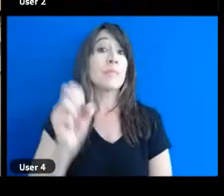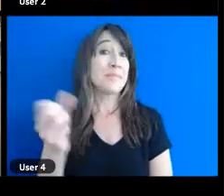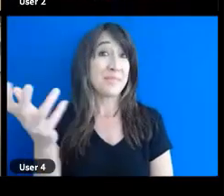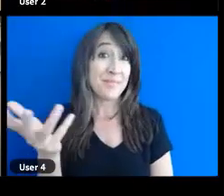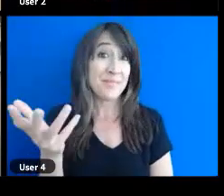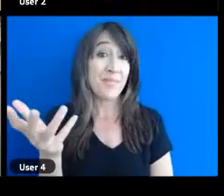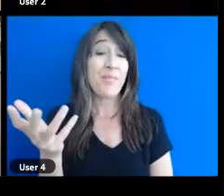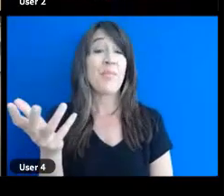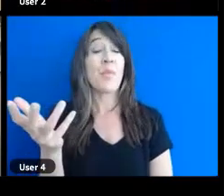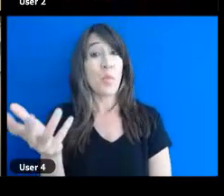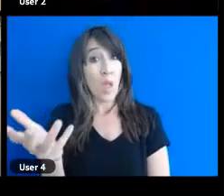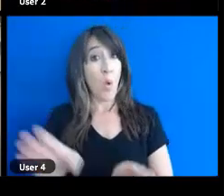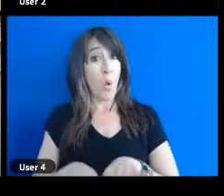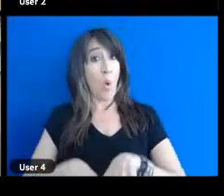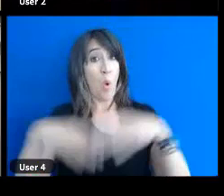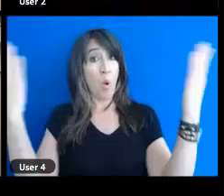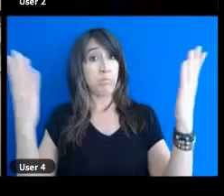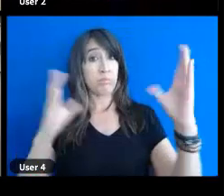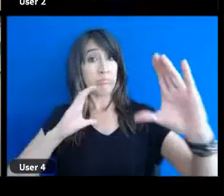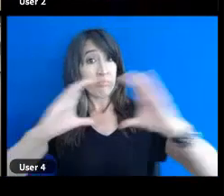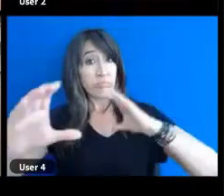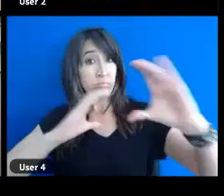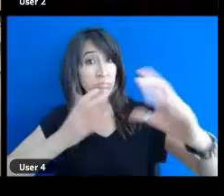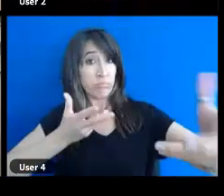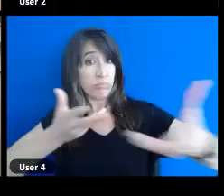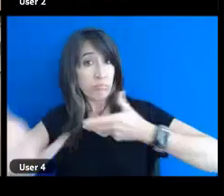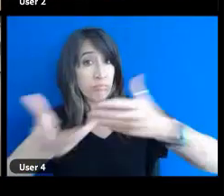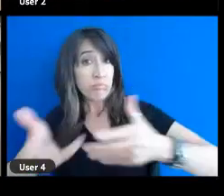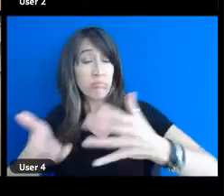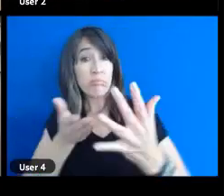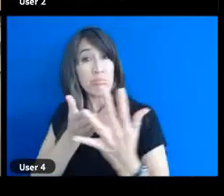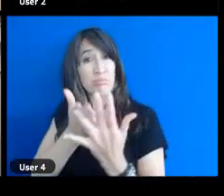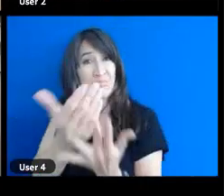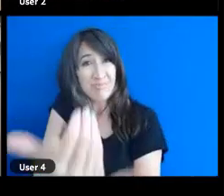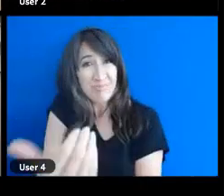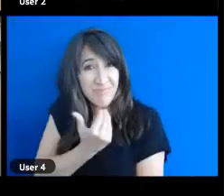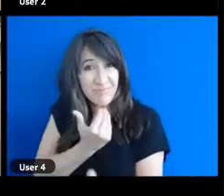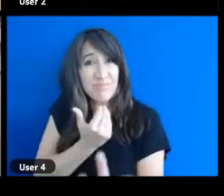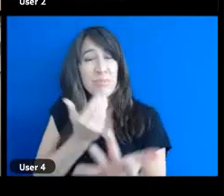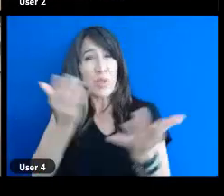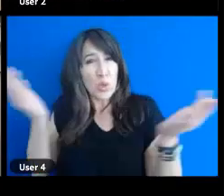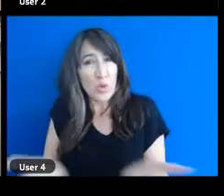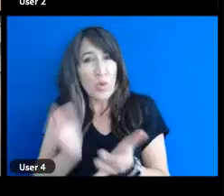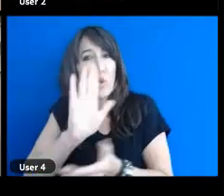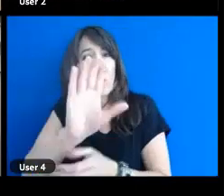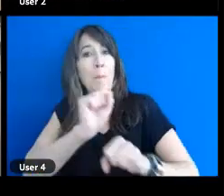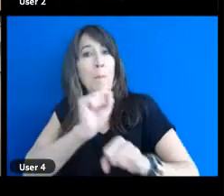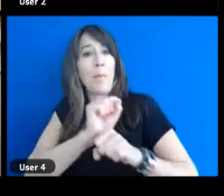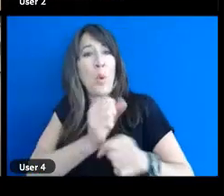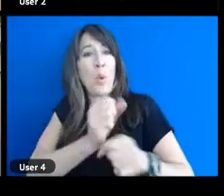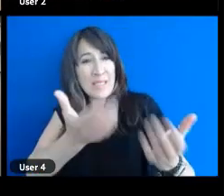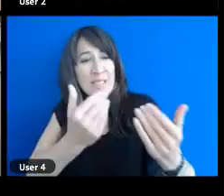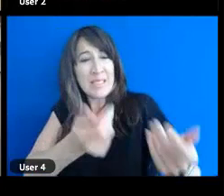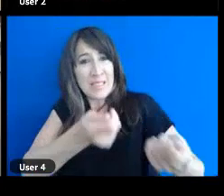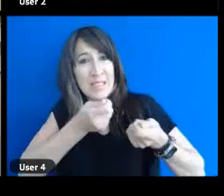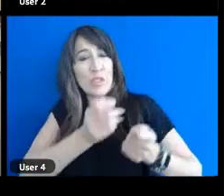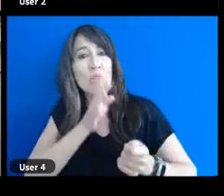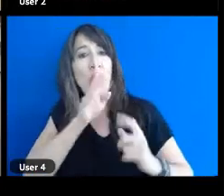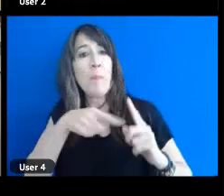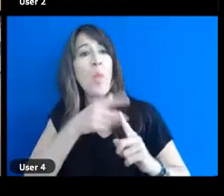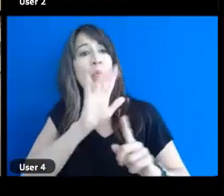news is that open communication, transparency, encouraging your employees to talk about what